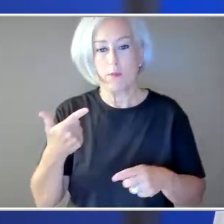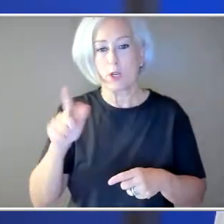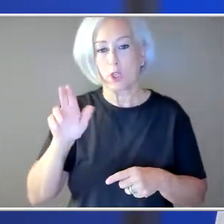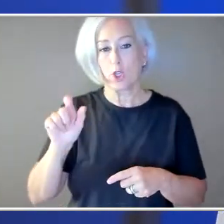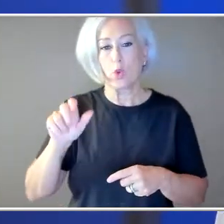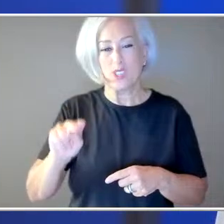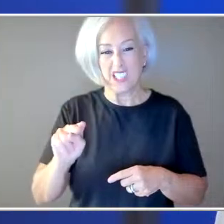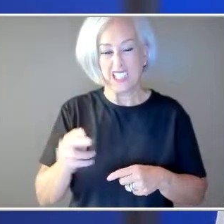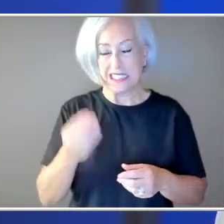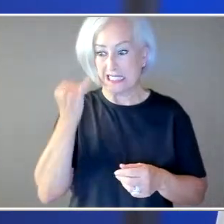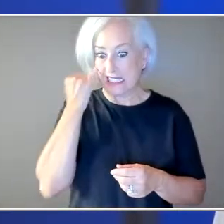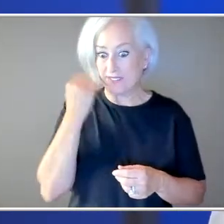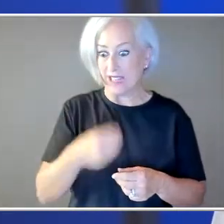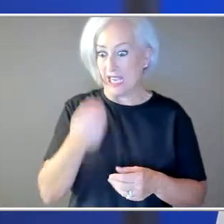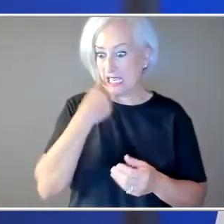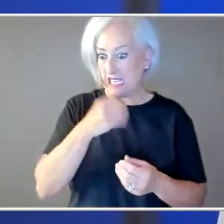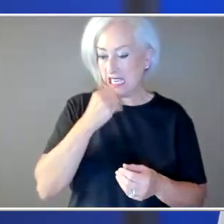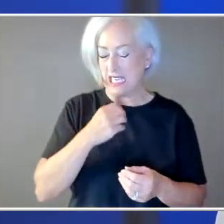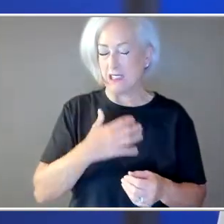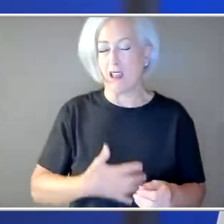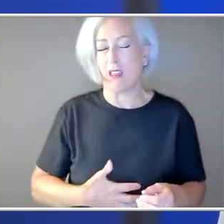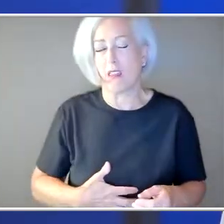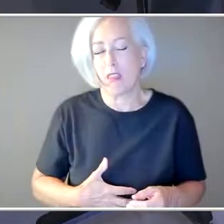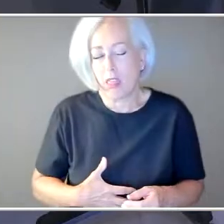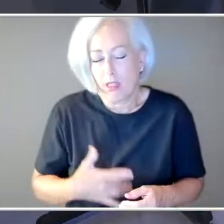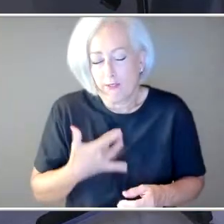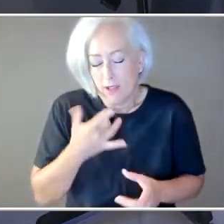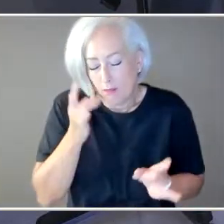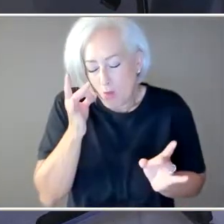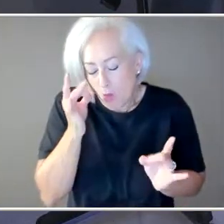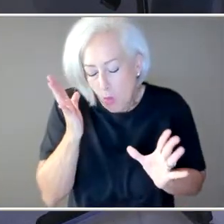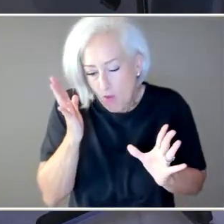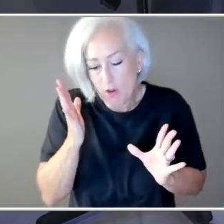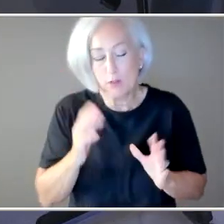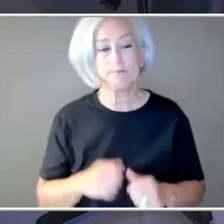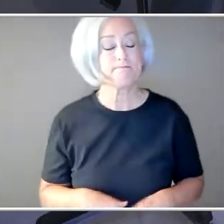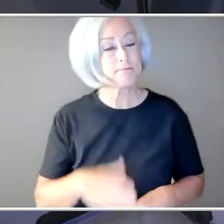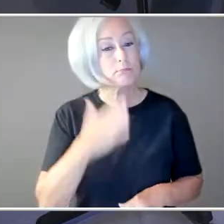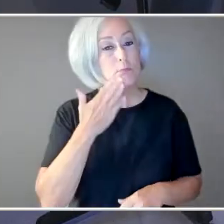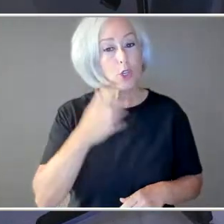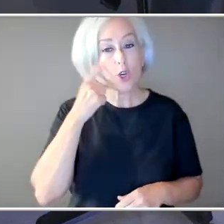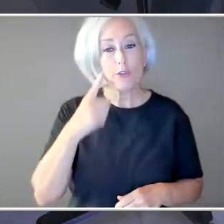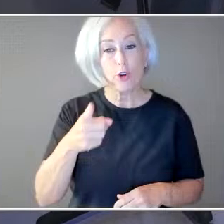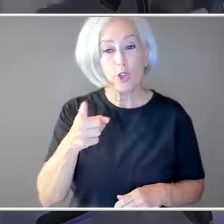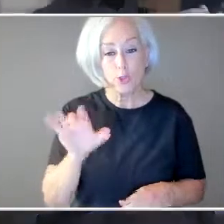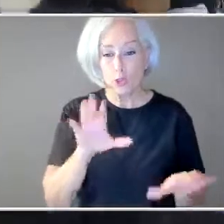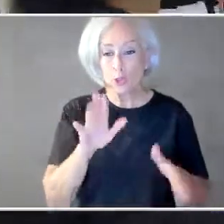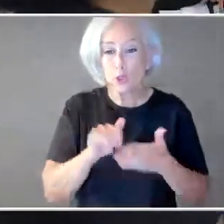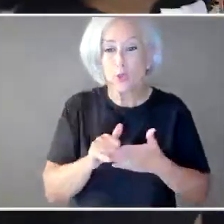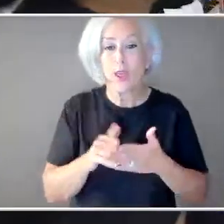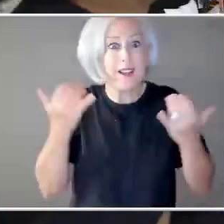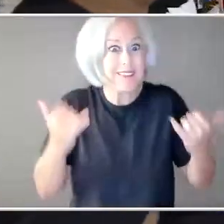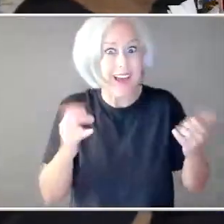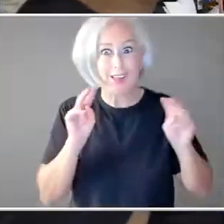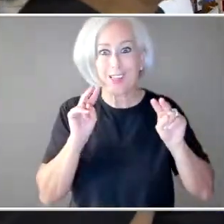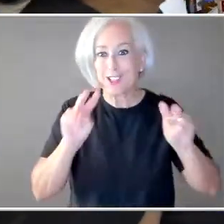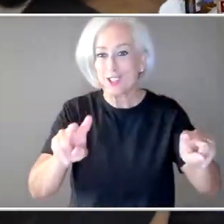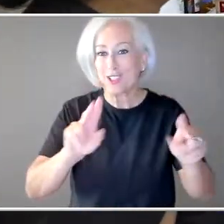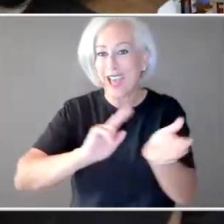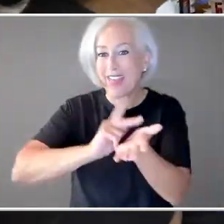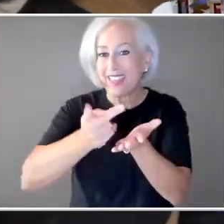if they do eat it. So, well, good for you for being able to do that. Let's head into the kitchen, and thanks for letting us come into